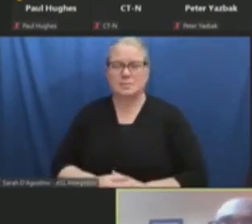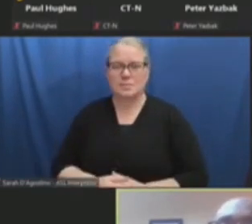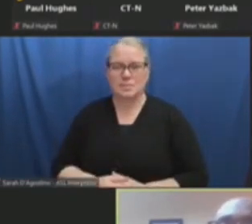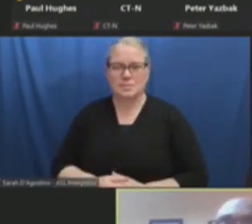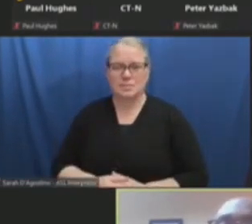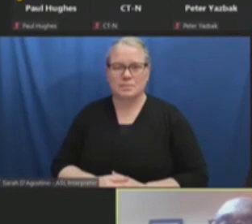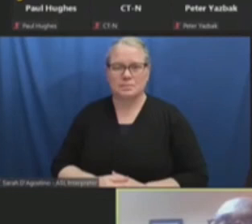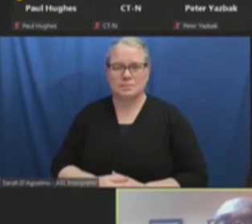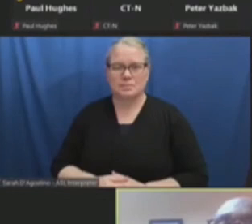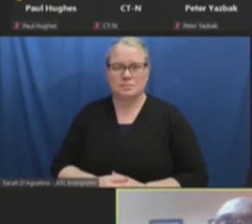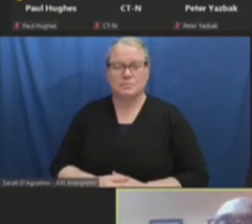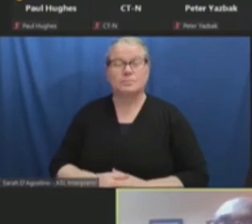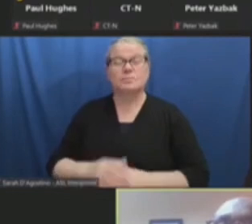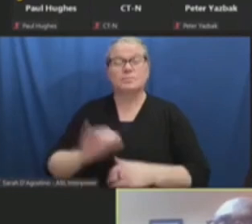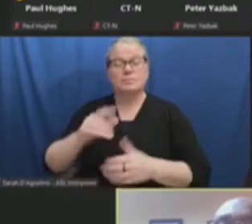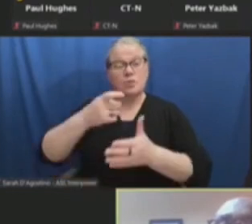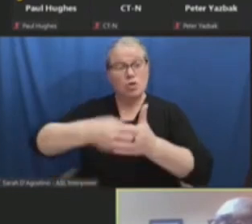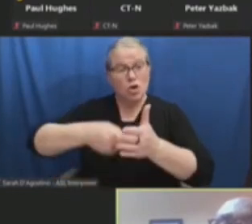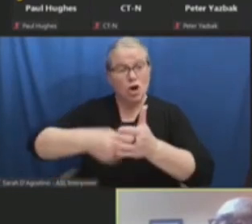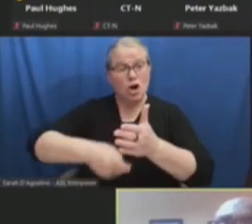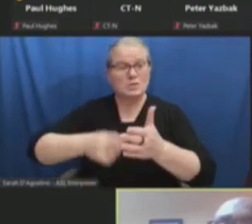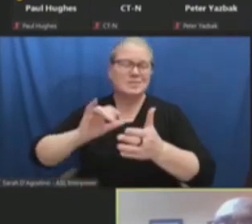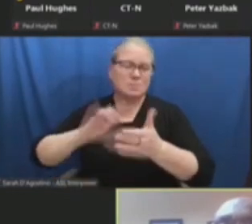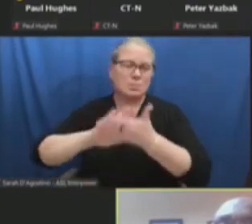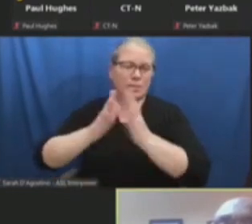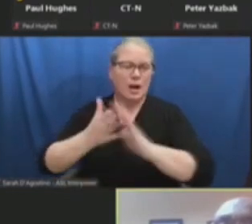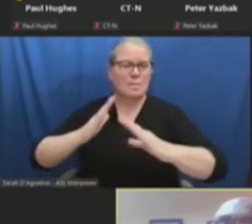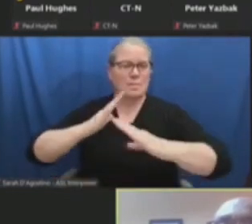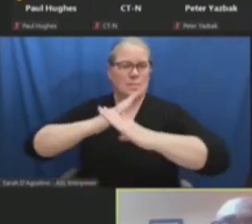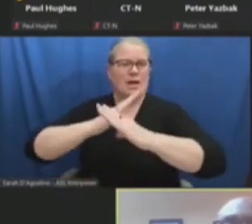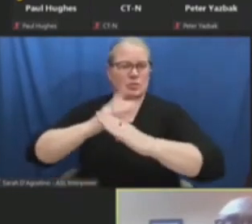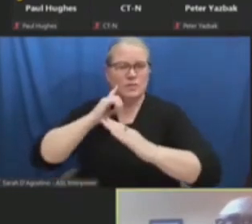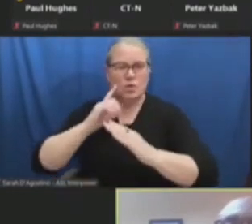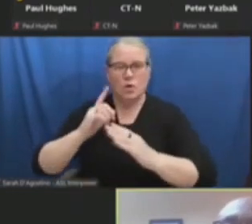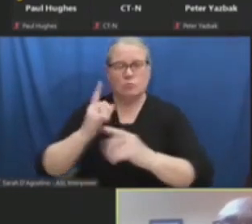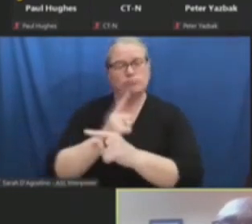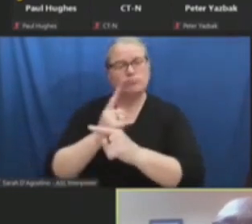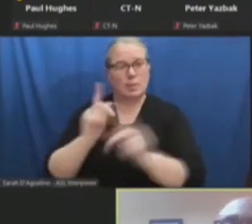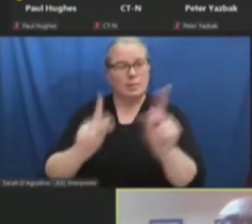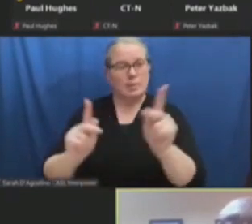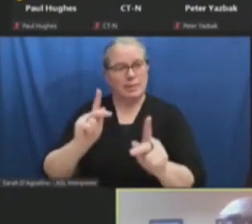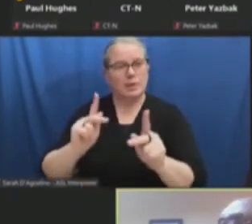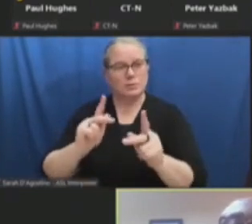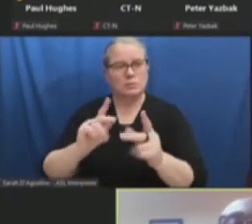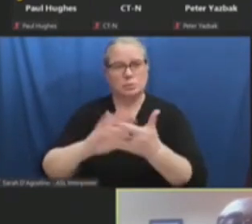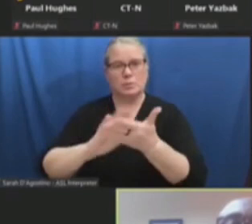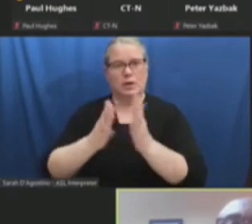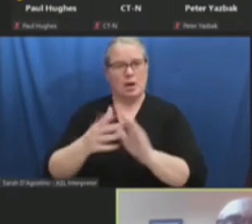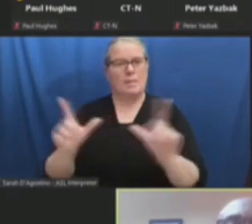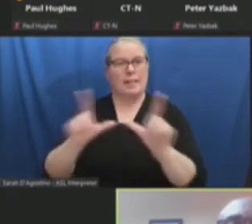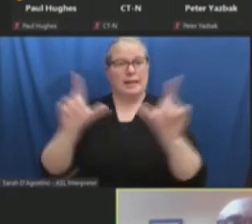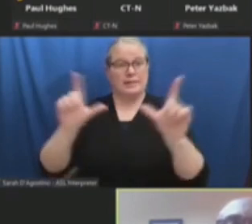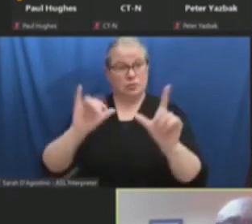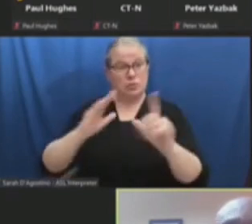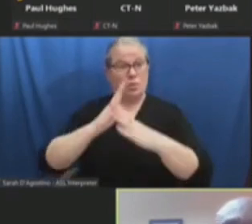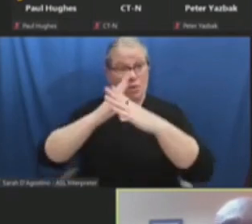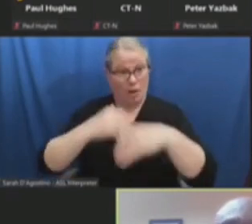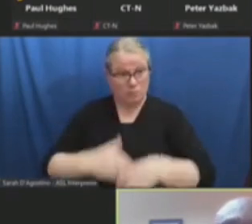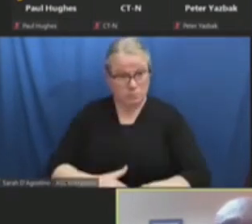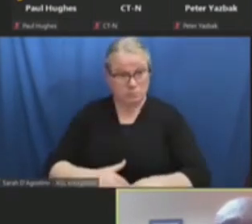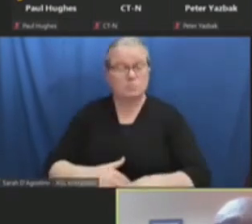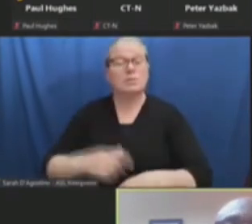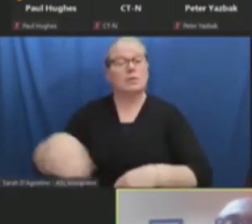or barriers to the average person getting a license. But we're going to remove those barriers for them. And once they are